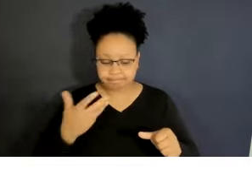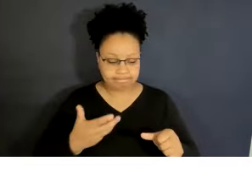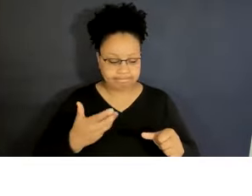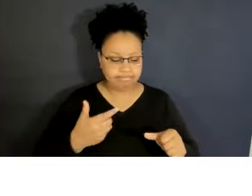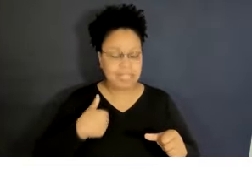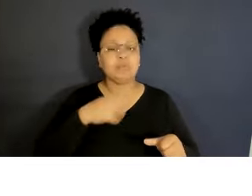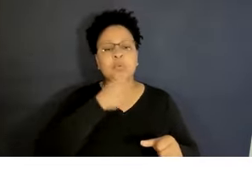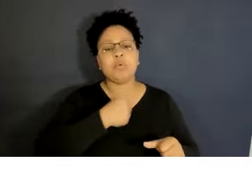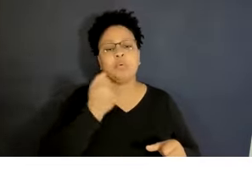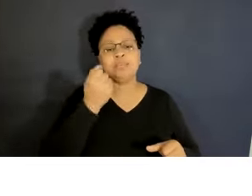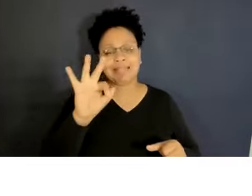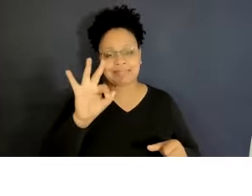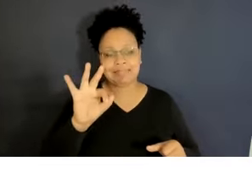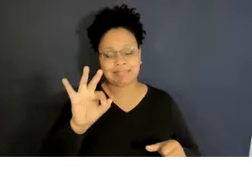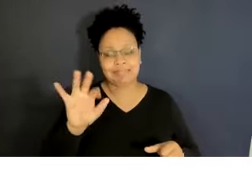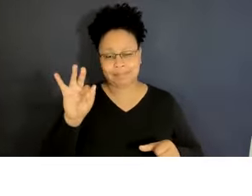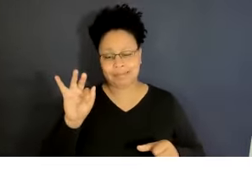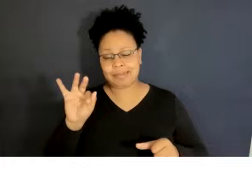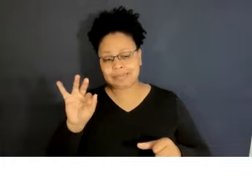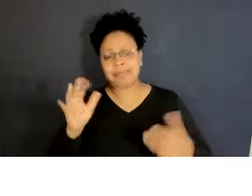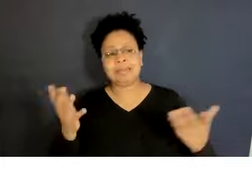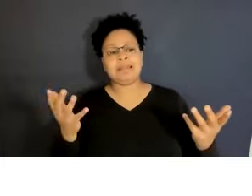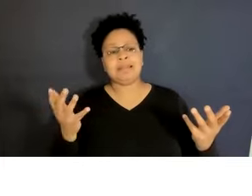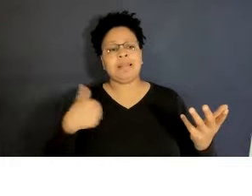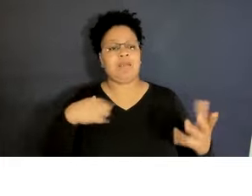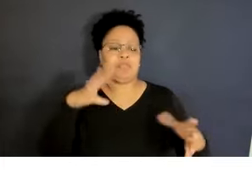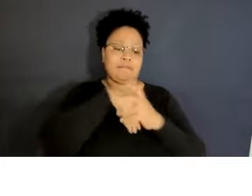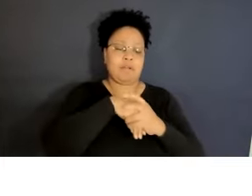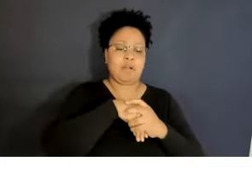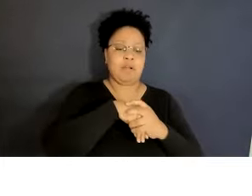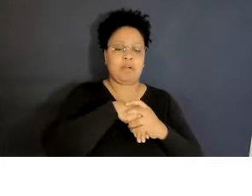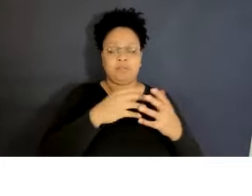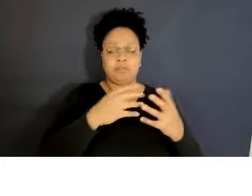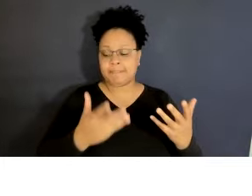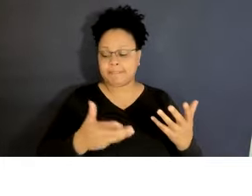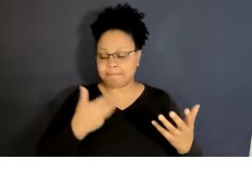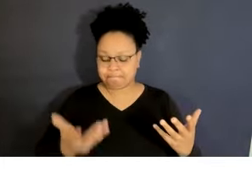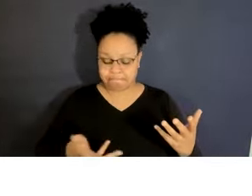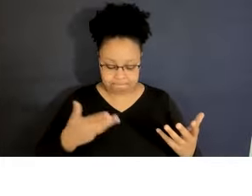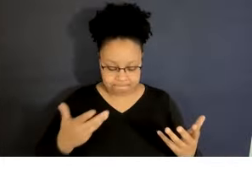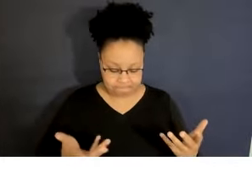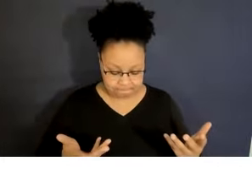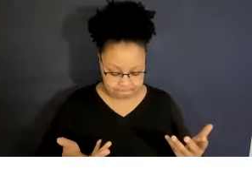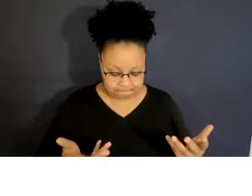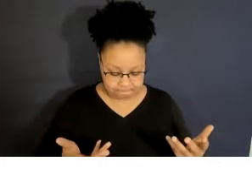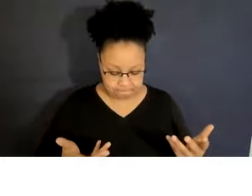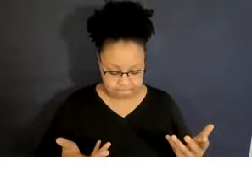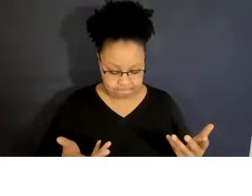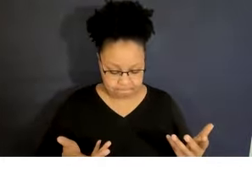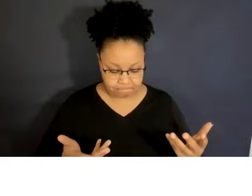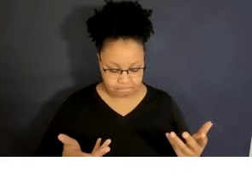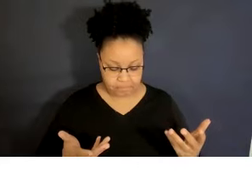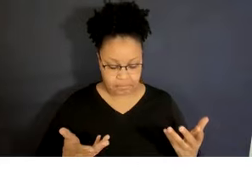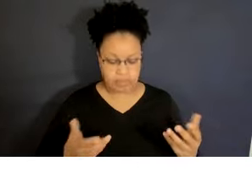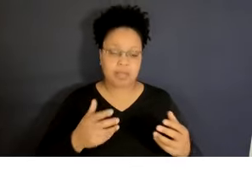19 and I got involved in the Phoenix